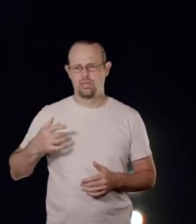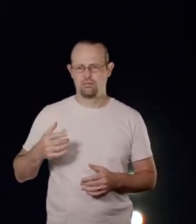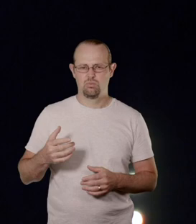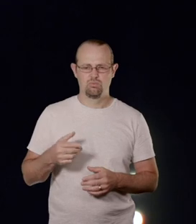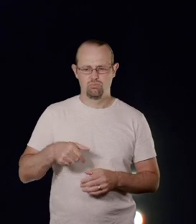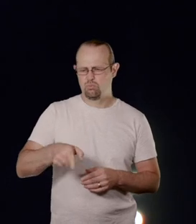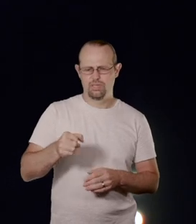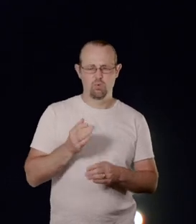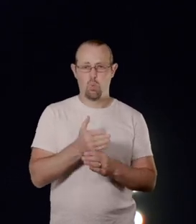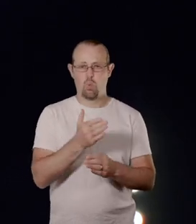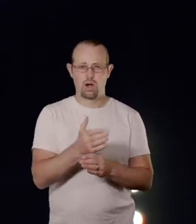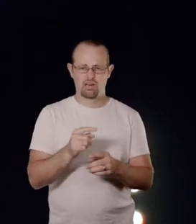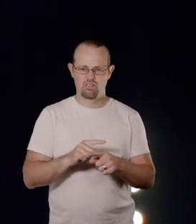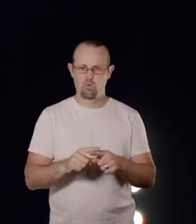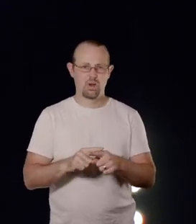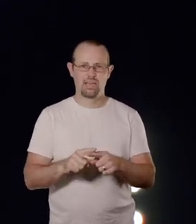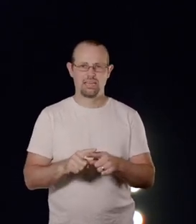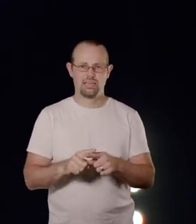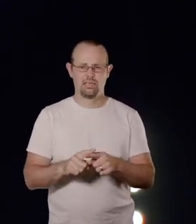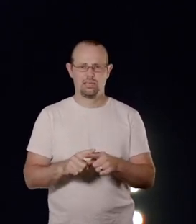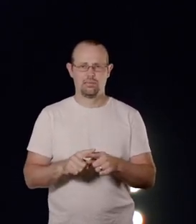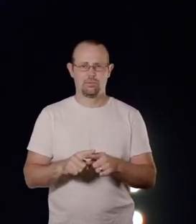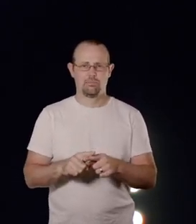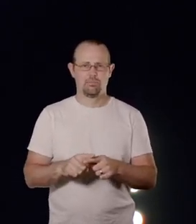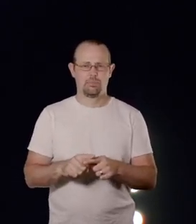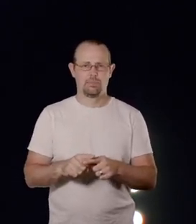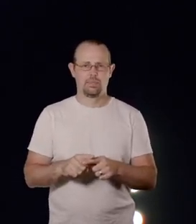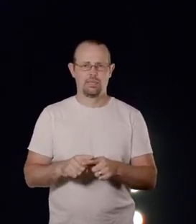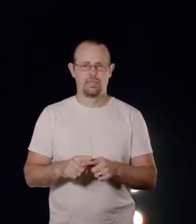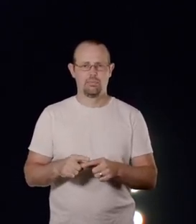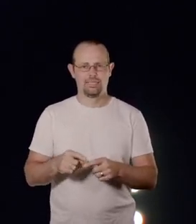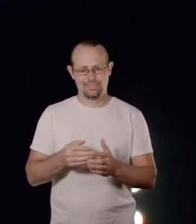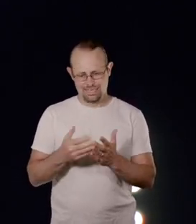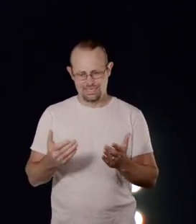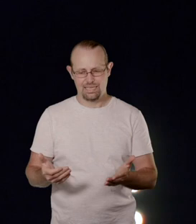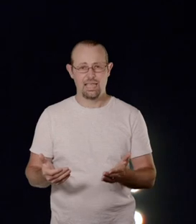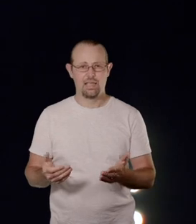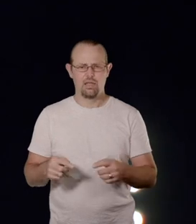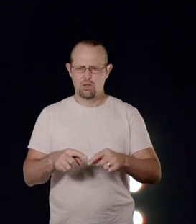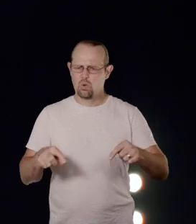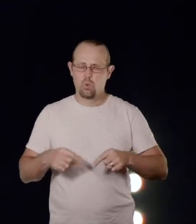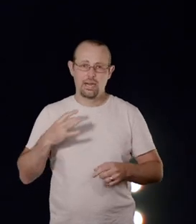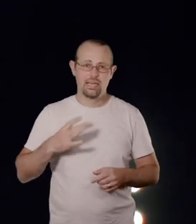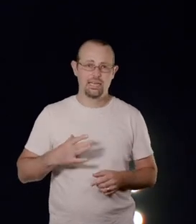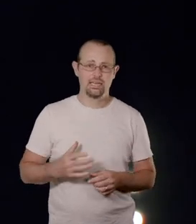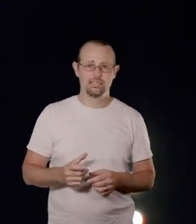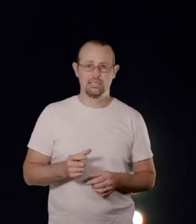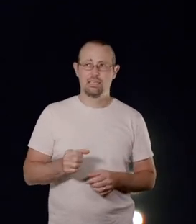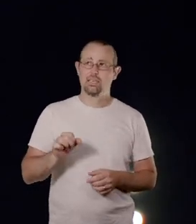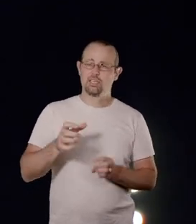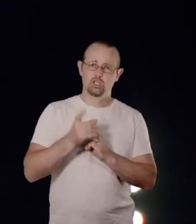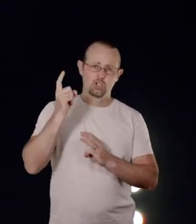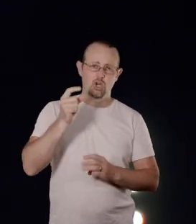things. Today's world is demanding that we have the word in our hearts every single day, having the run of the